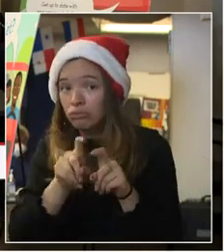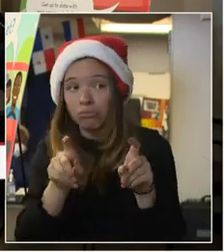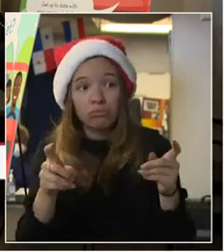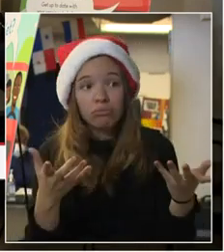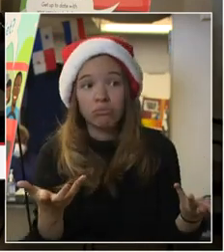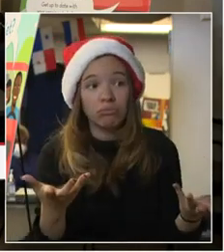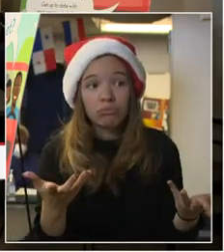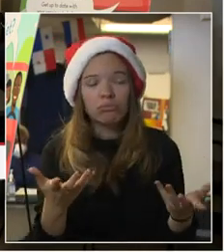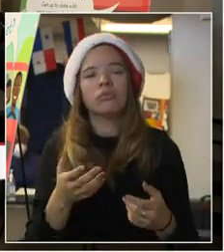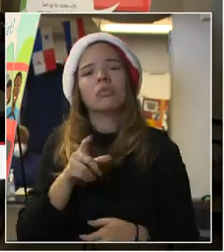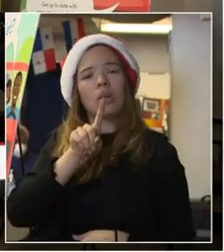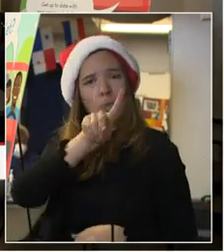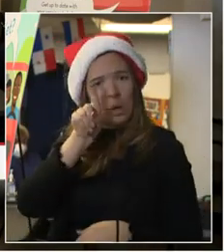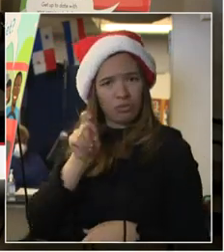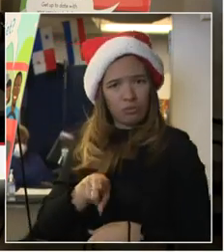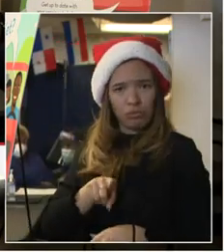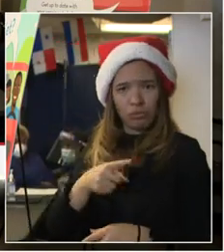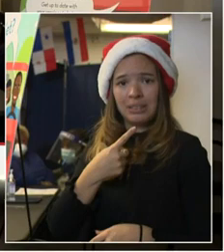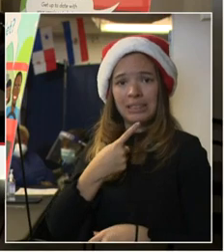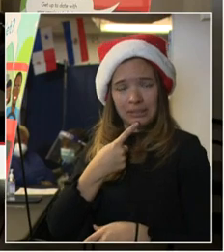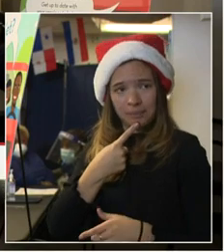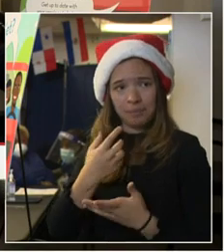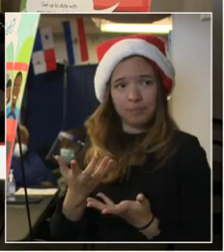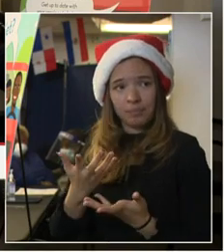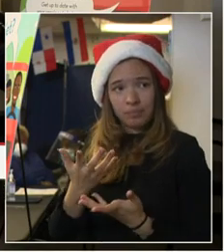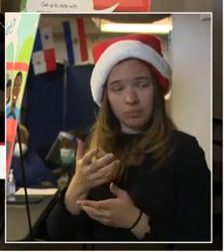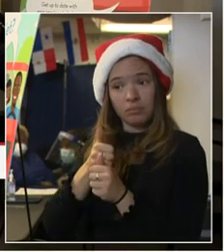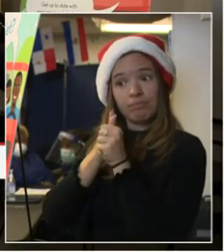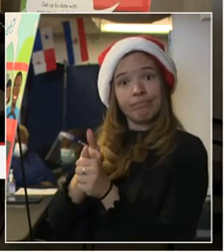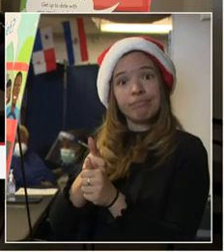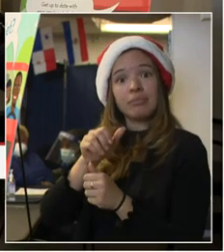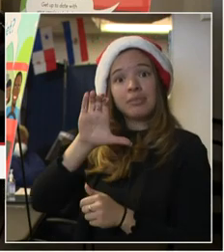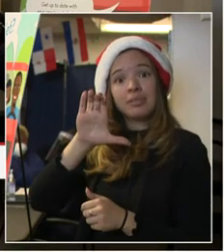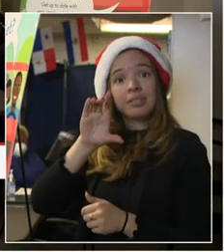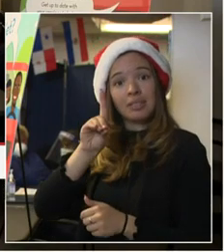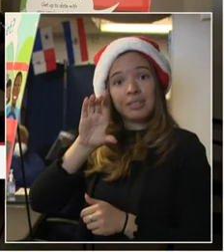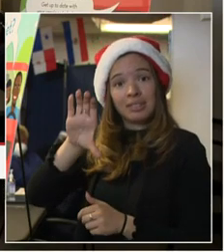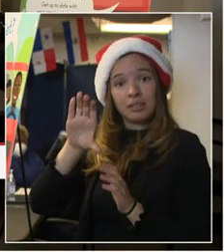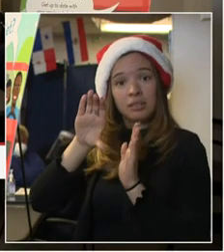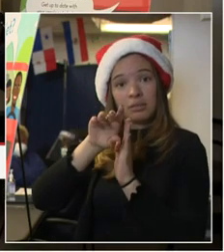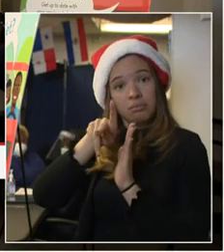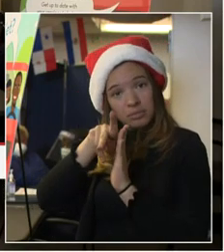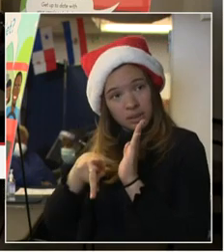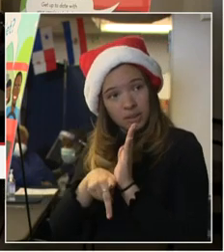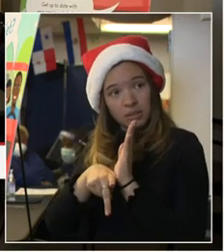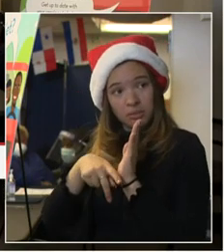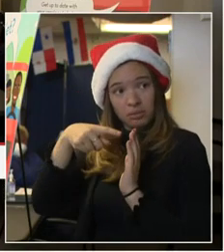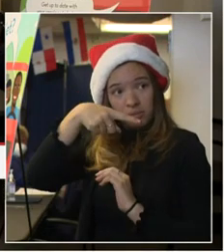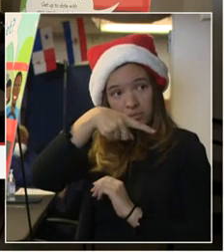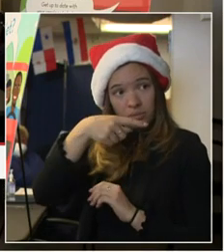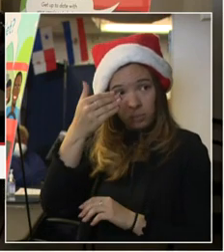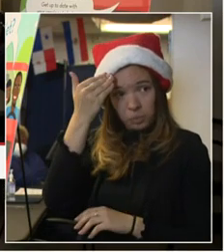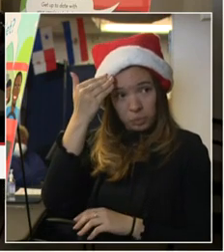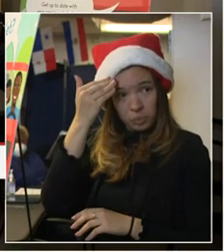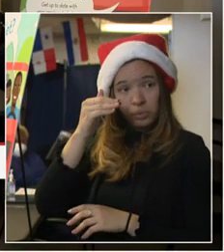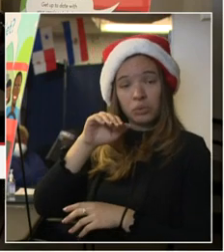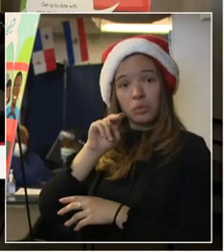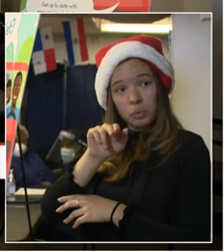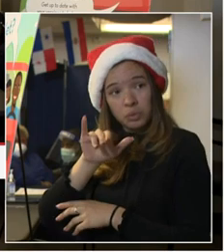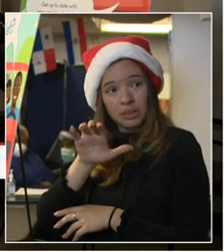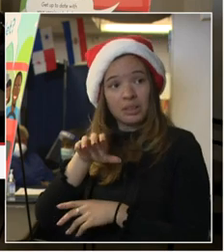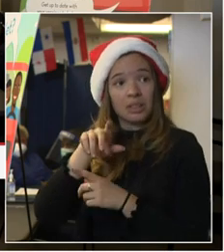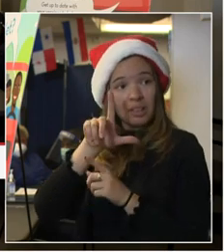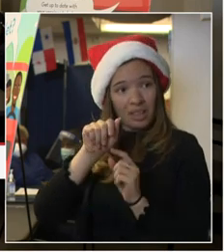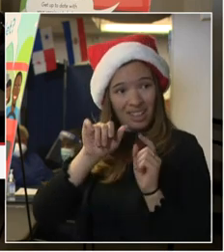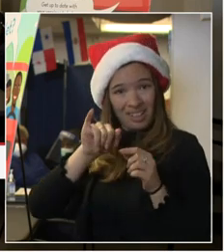Talking about following CDC recommendations, I know in places like New York and LA have been asked to put masks